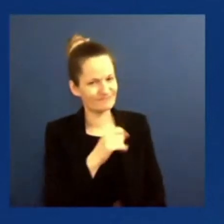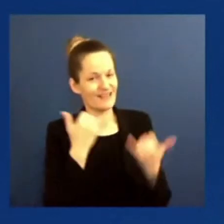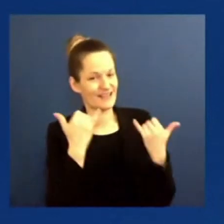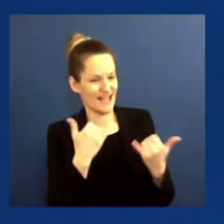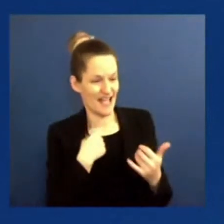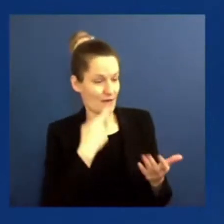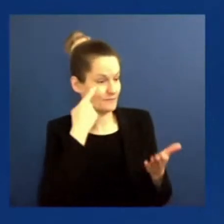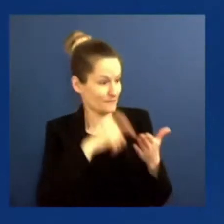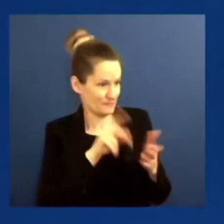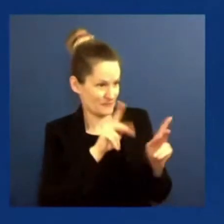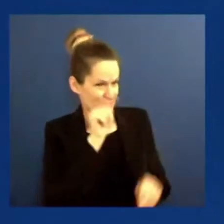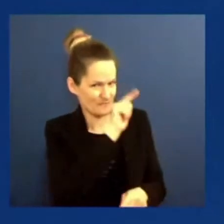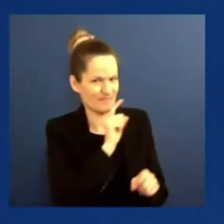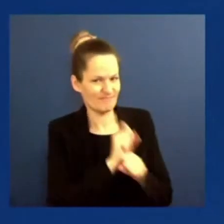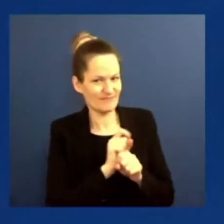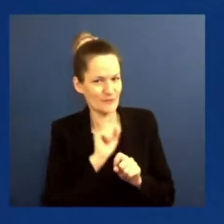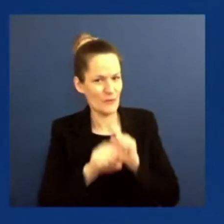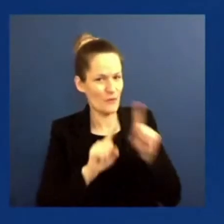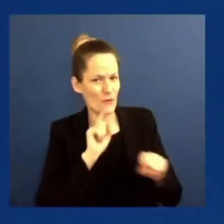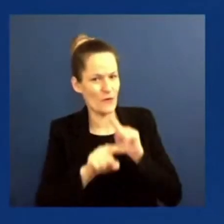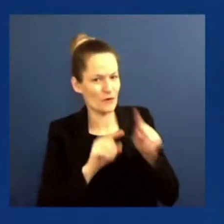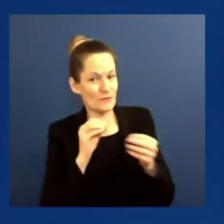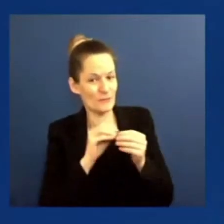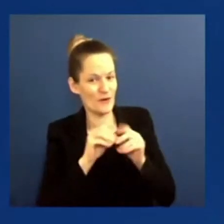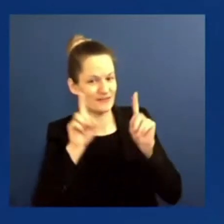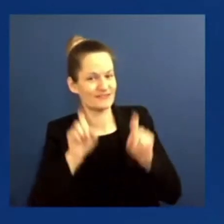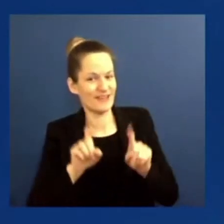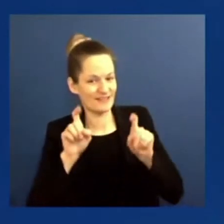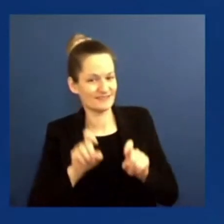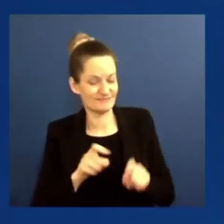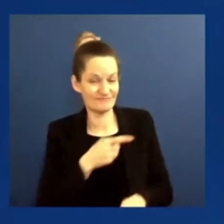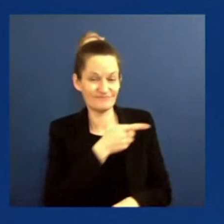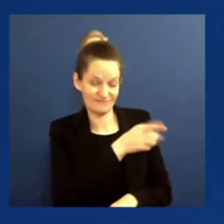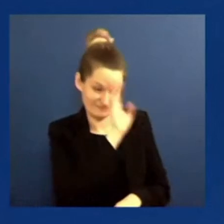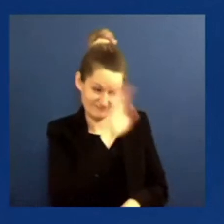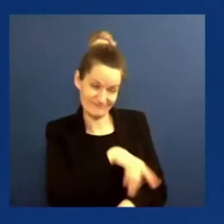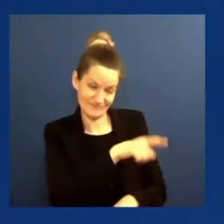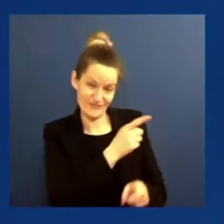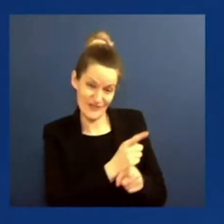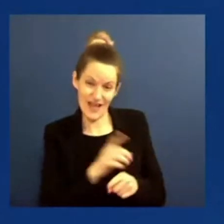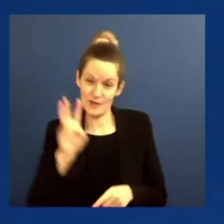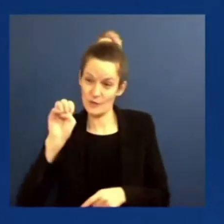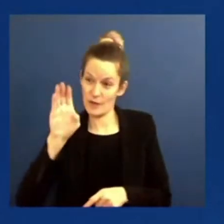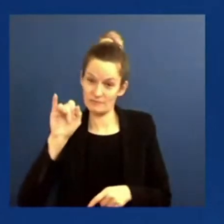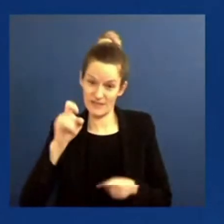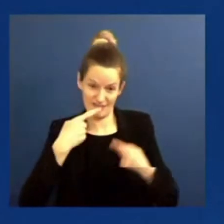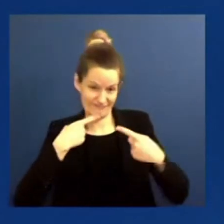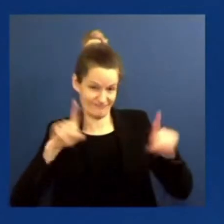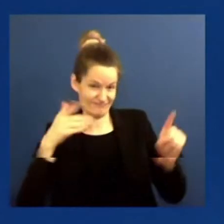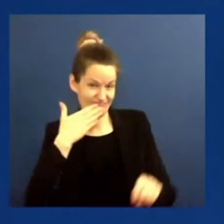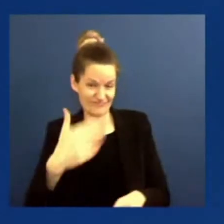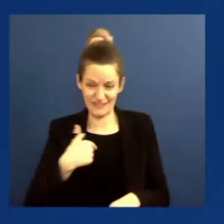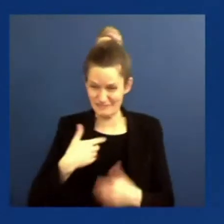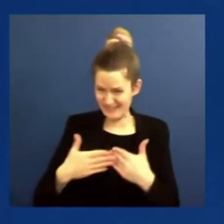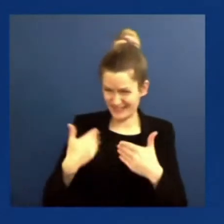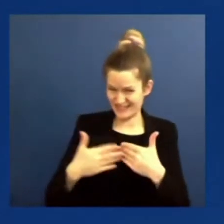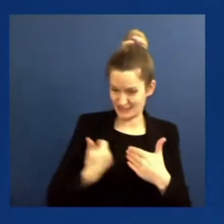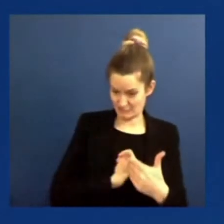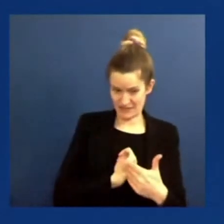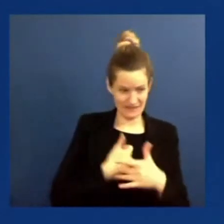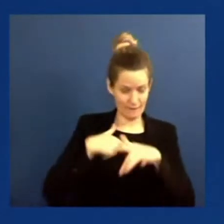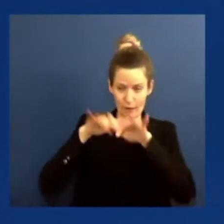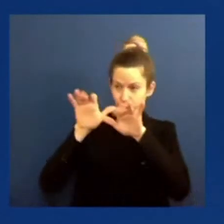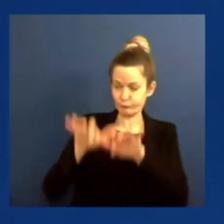website is working well, and I know from personal experience that that's not an easy feat to pull off in a short period of time,